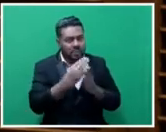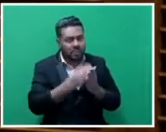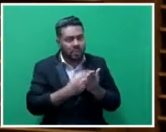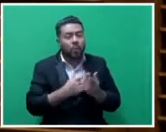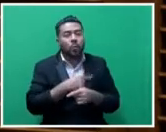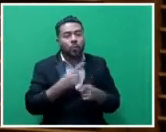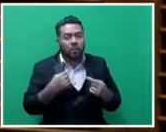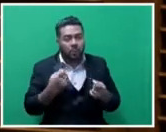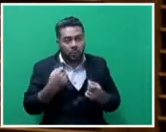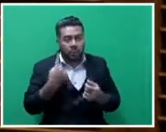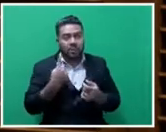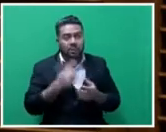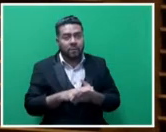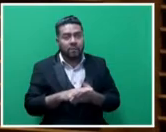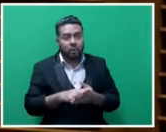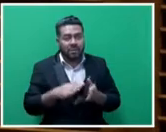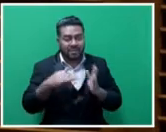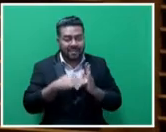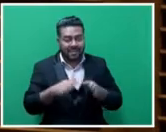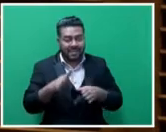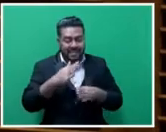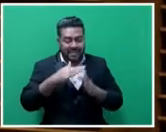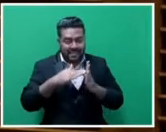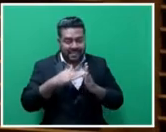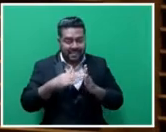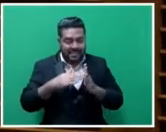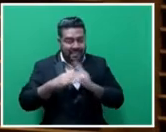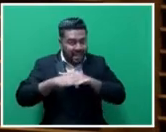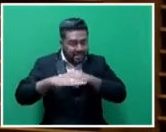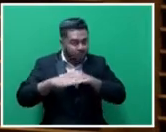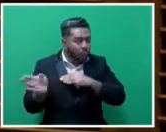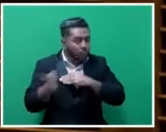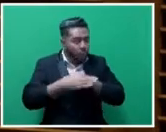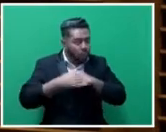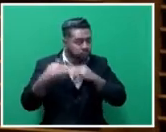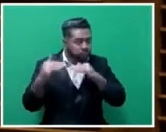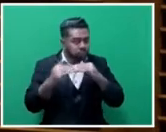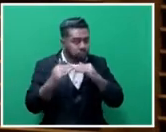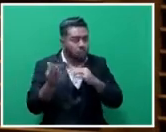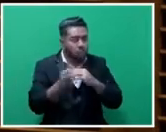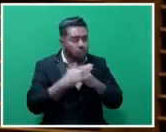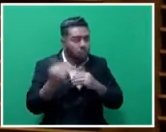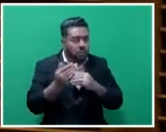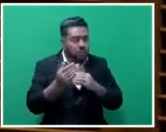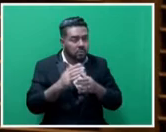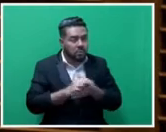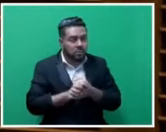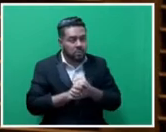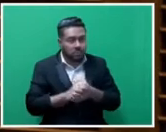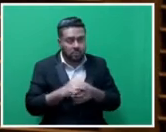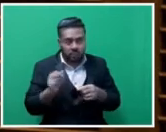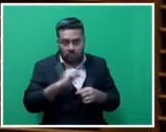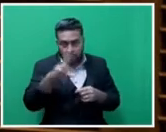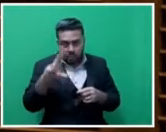actually responsible for setting standards for all goods and services in Fiji, sir. We even have our bread checked